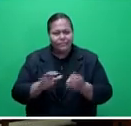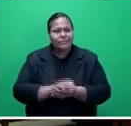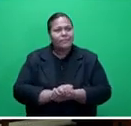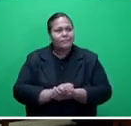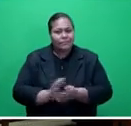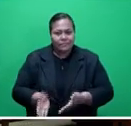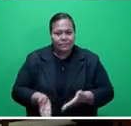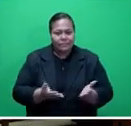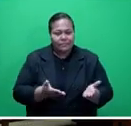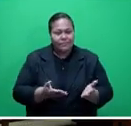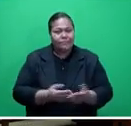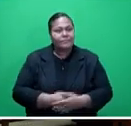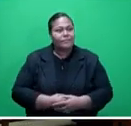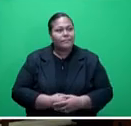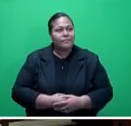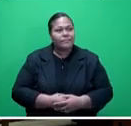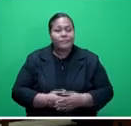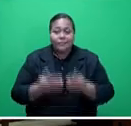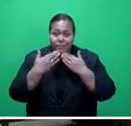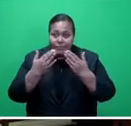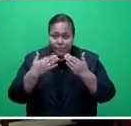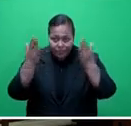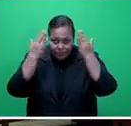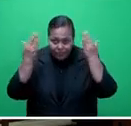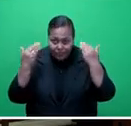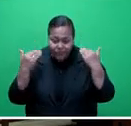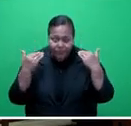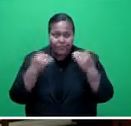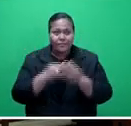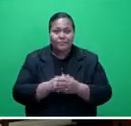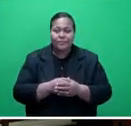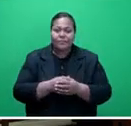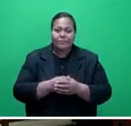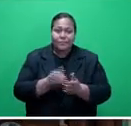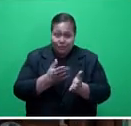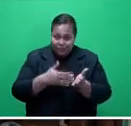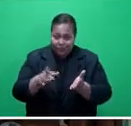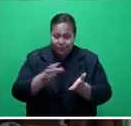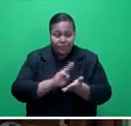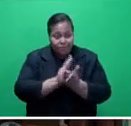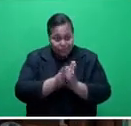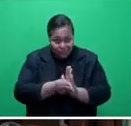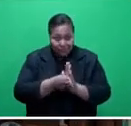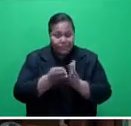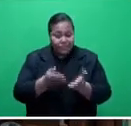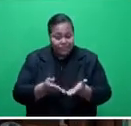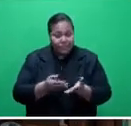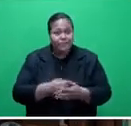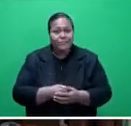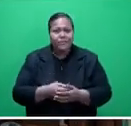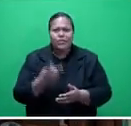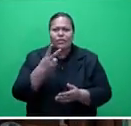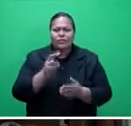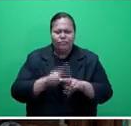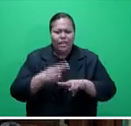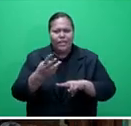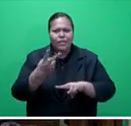the floor, sir. Thank you, Mr. Speaker. Mr. Speaker, I move that the minutes of the sitting of Parliament held on Friday, 27th